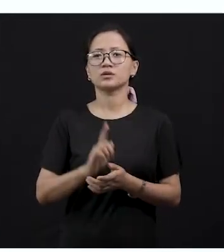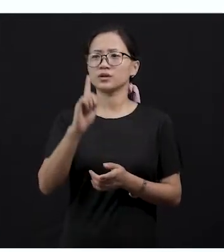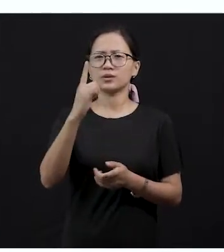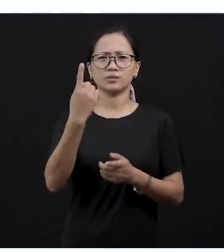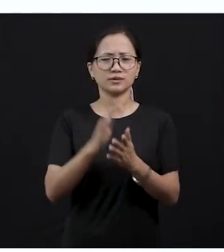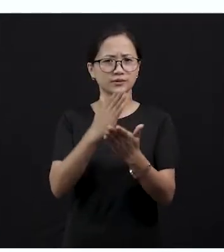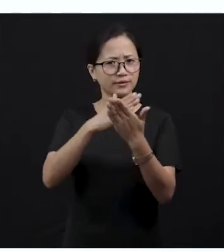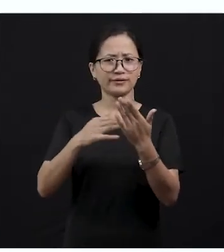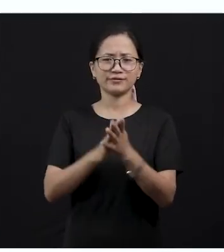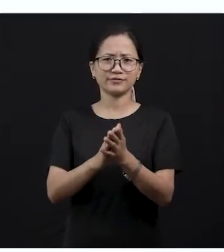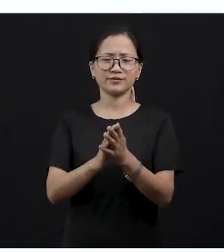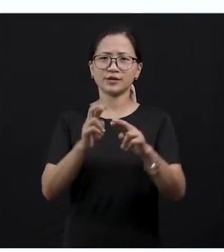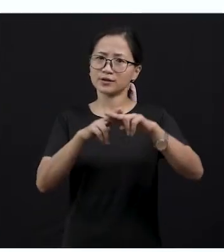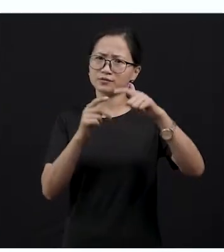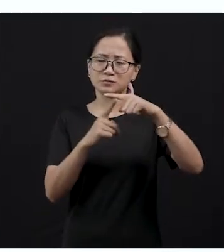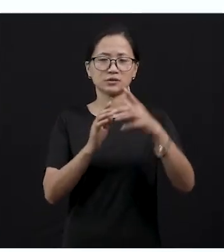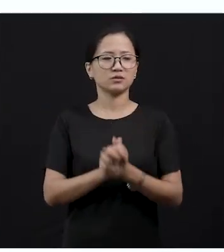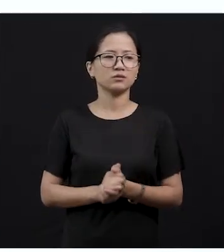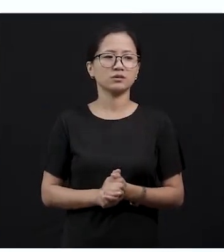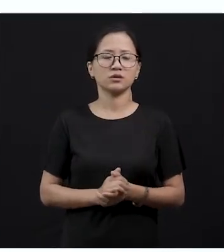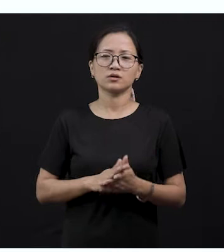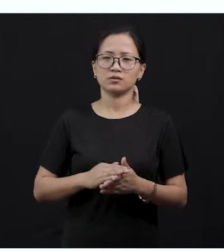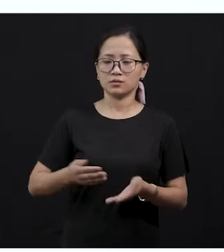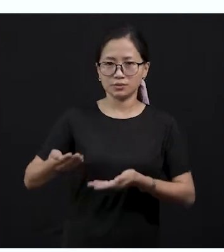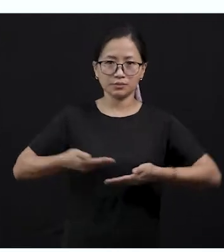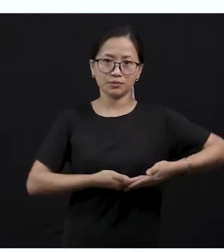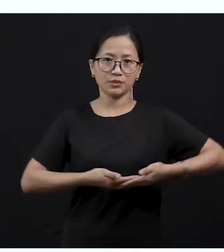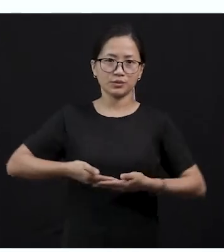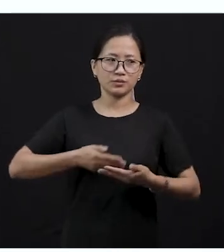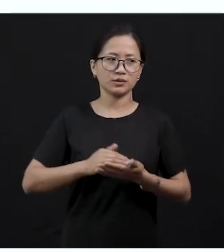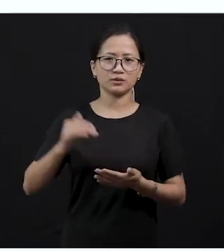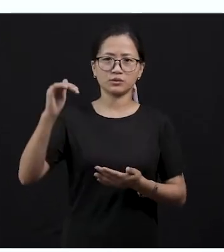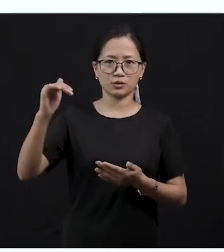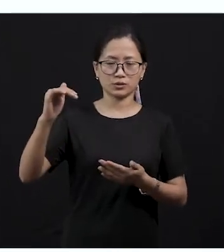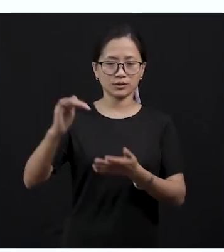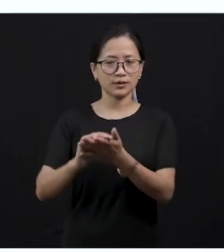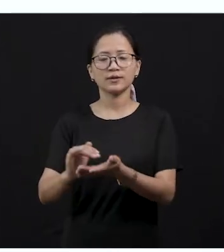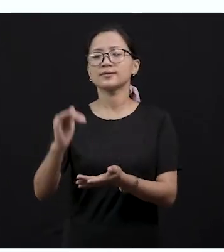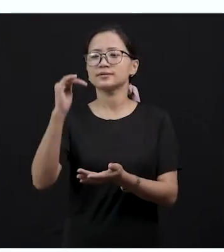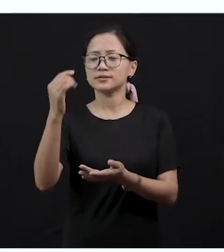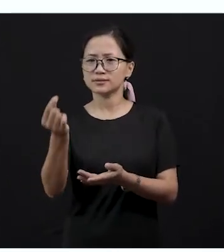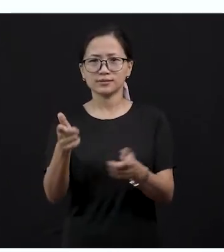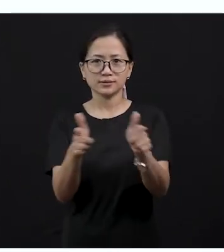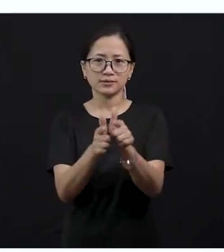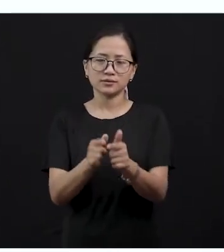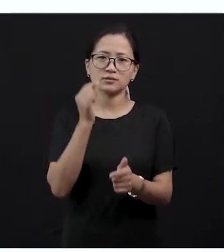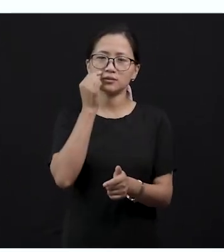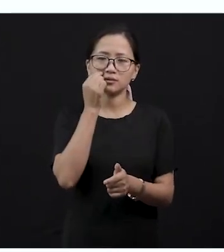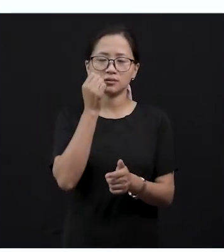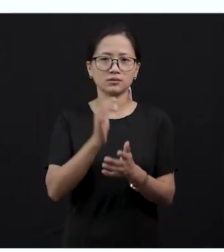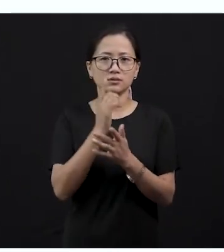this? You have grown from a baby, a toddler, the little girl, the